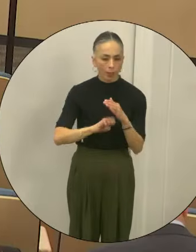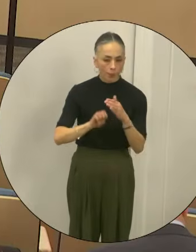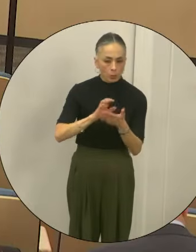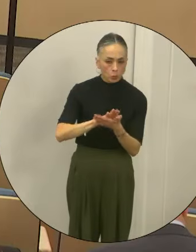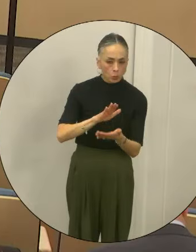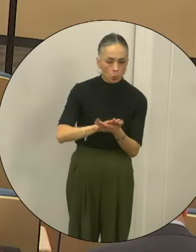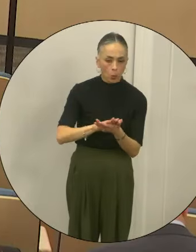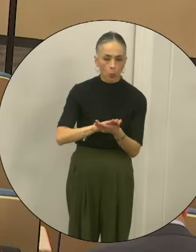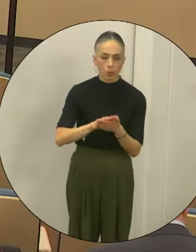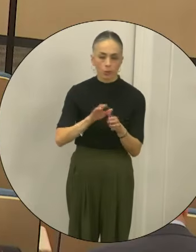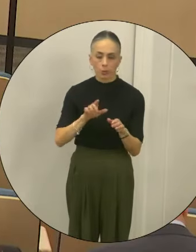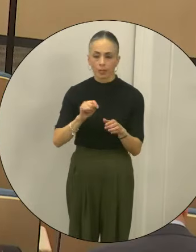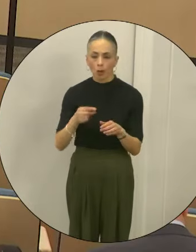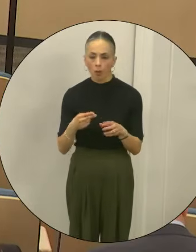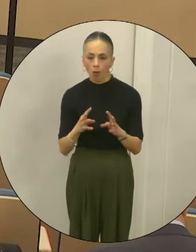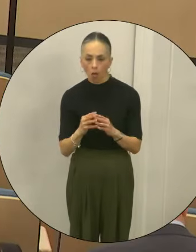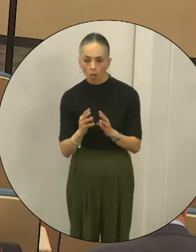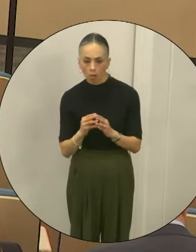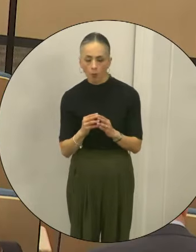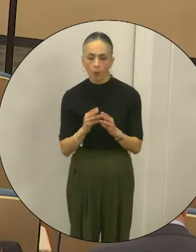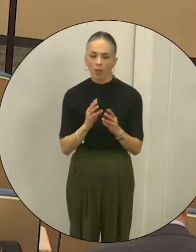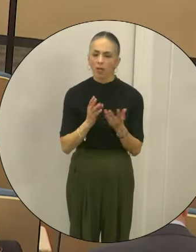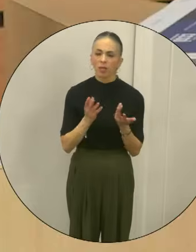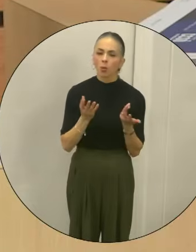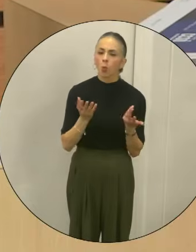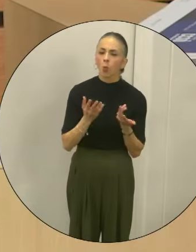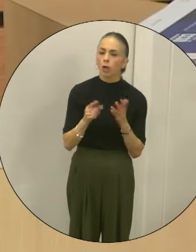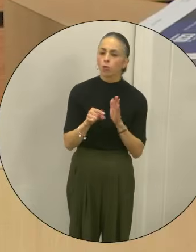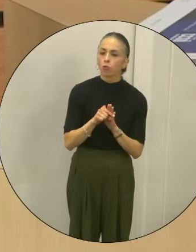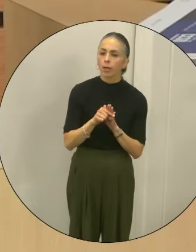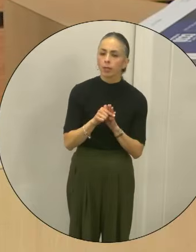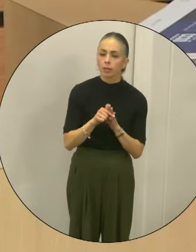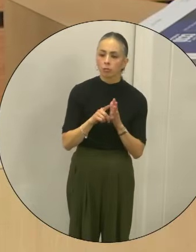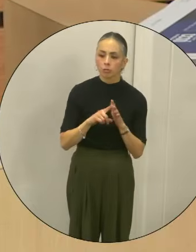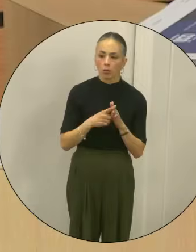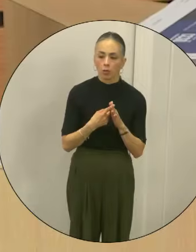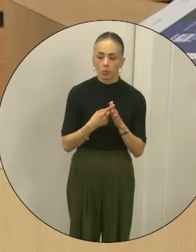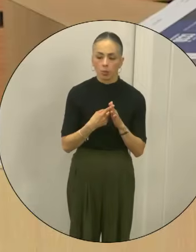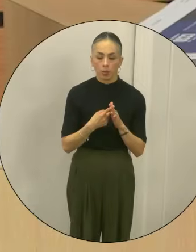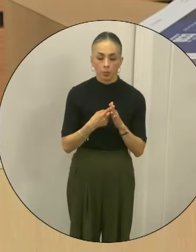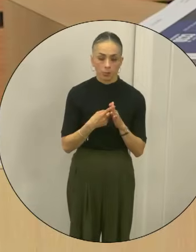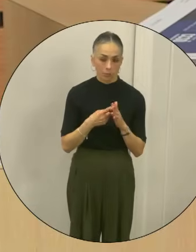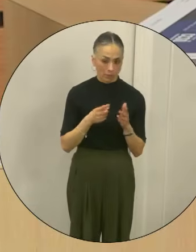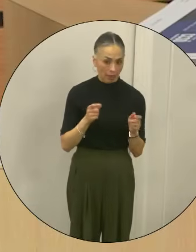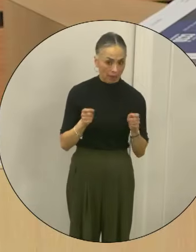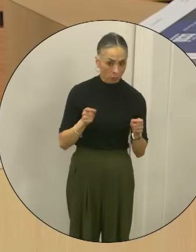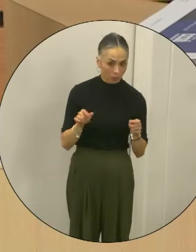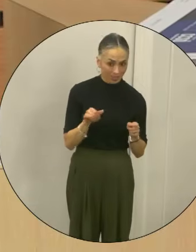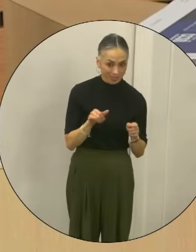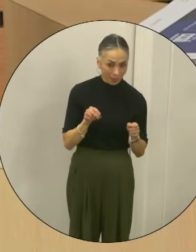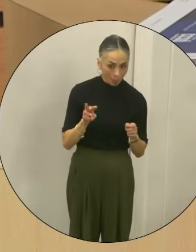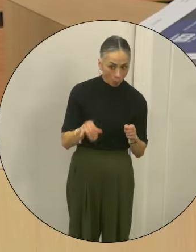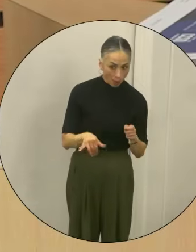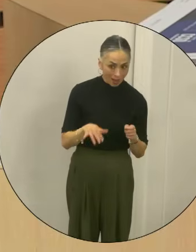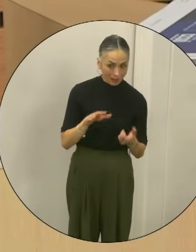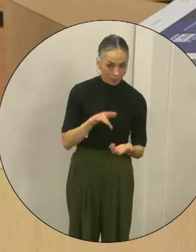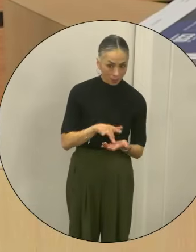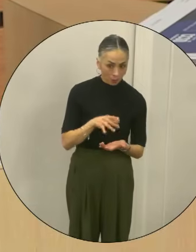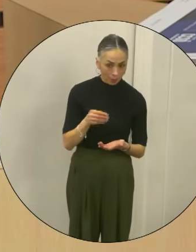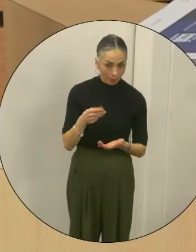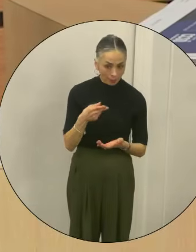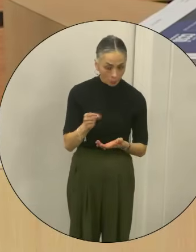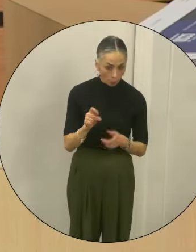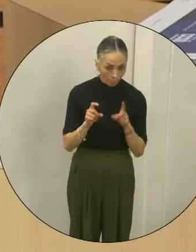and doing the town hall format. What grades will that be that you'll be starting with, and will they be handled the same way as the middle and the high